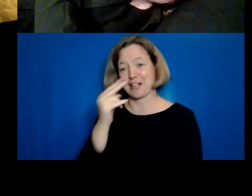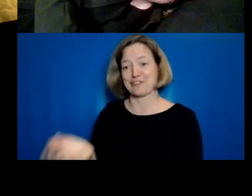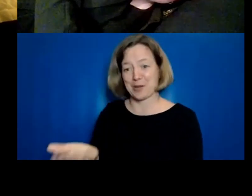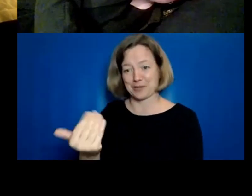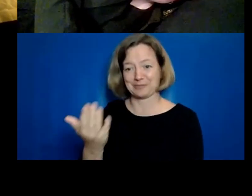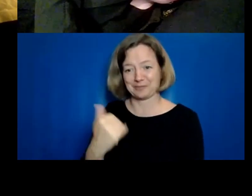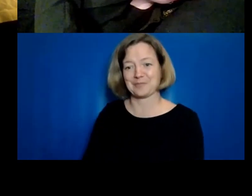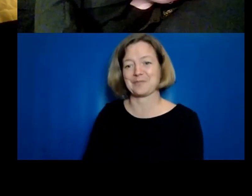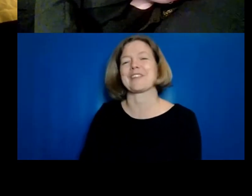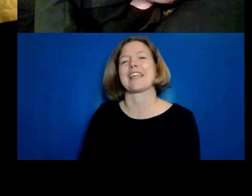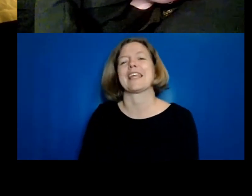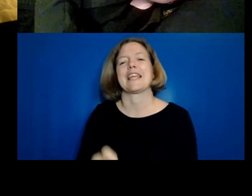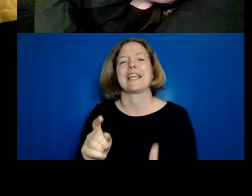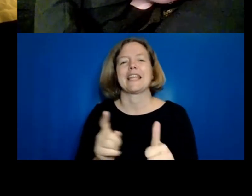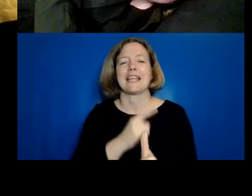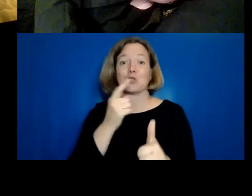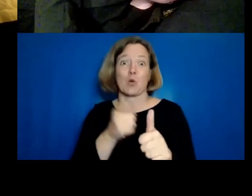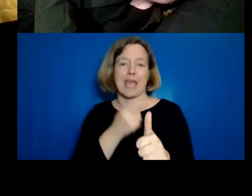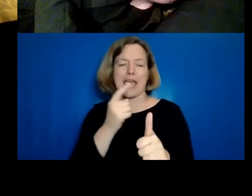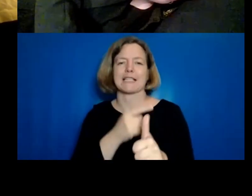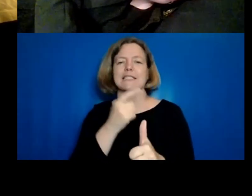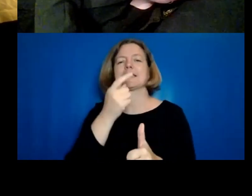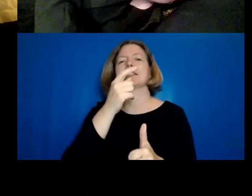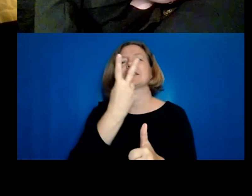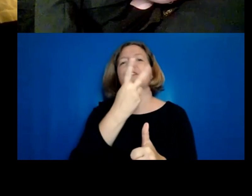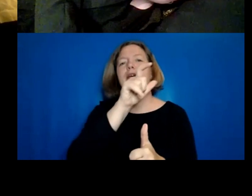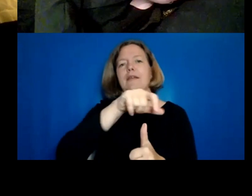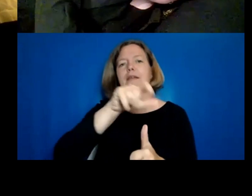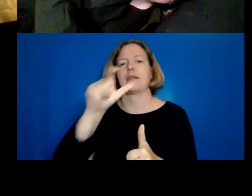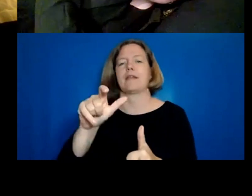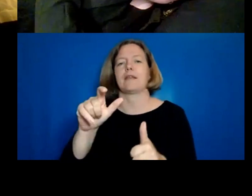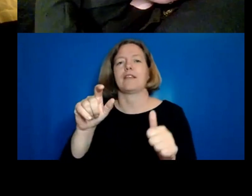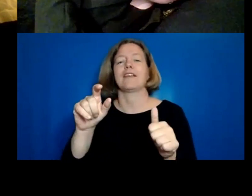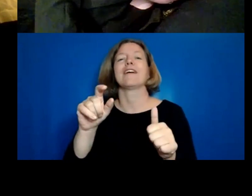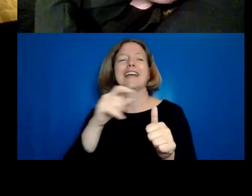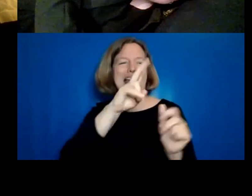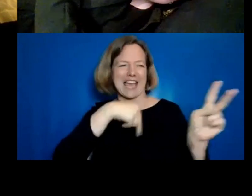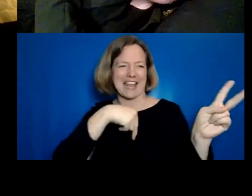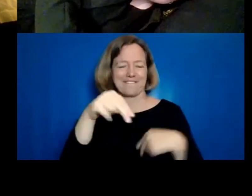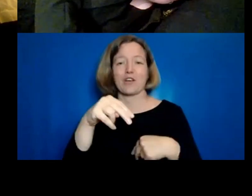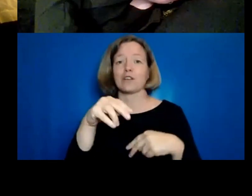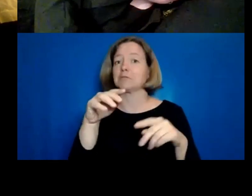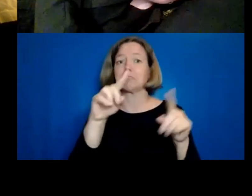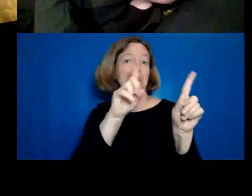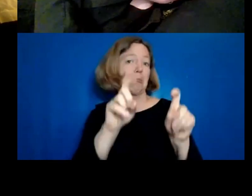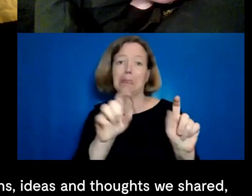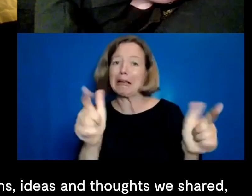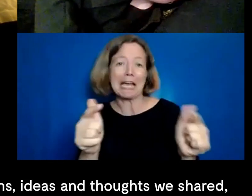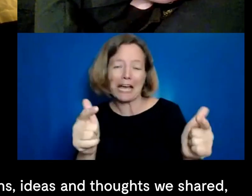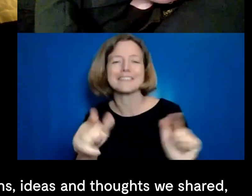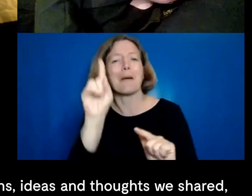So we have first 2 people who said no questions, but thanks and